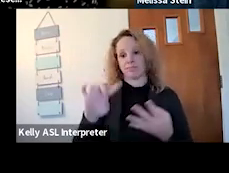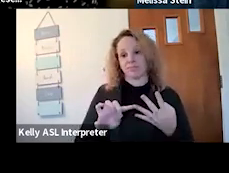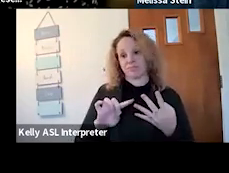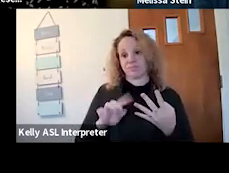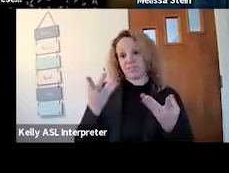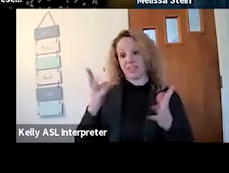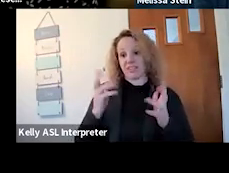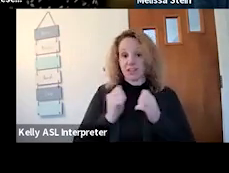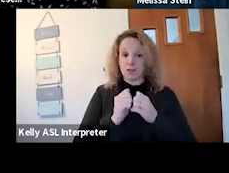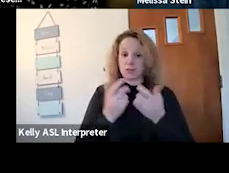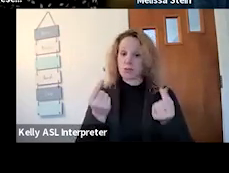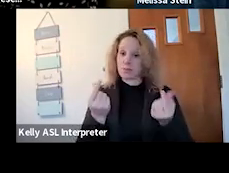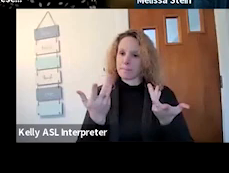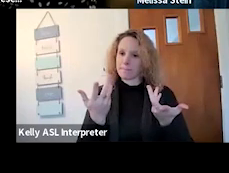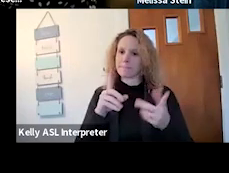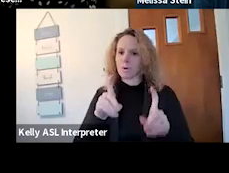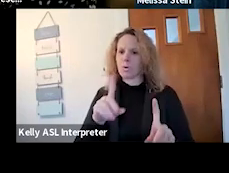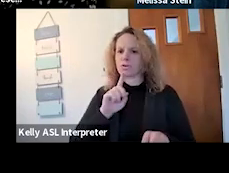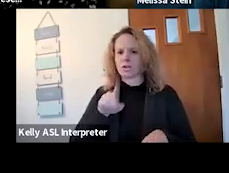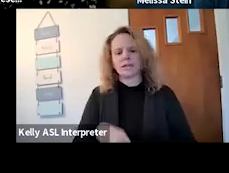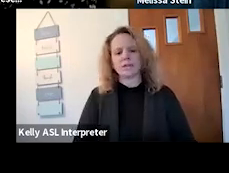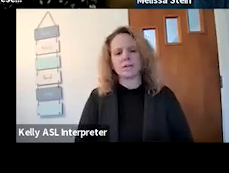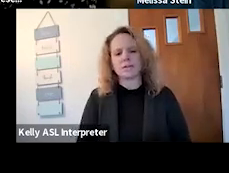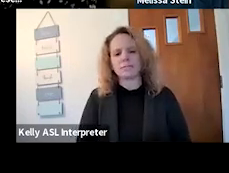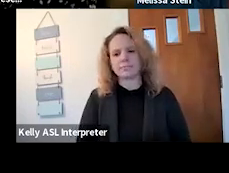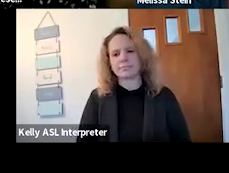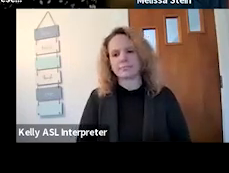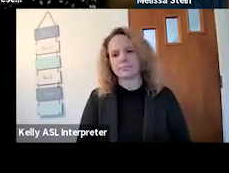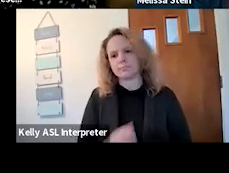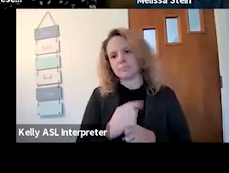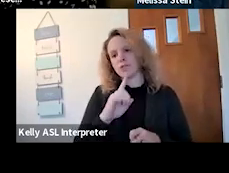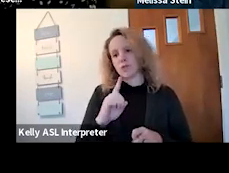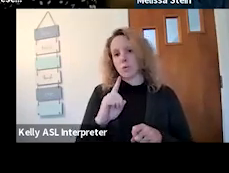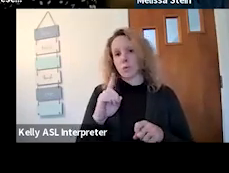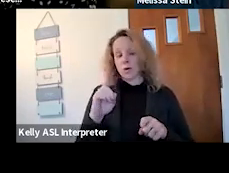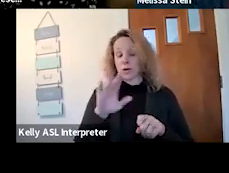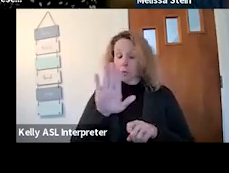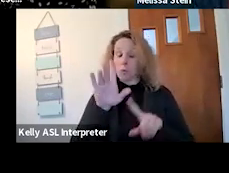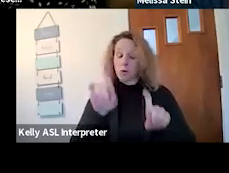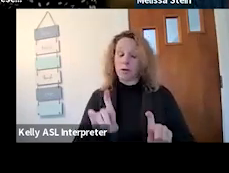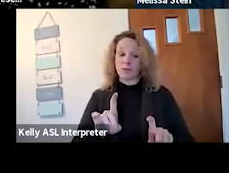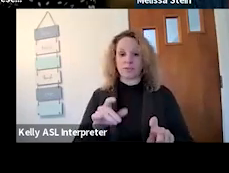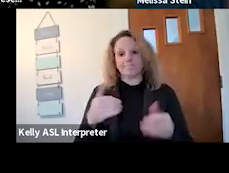with plenty of time for some Q&A to answer some of your questions.